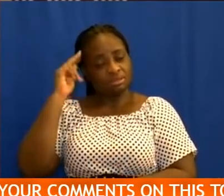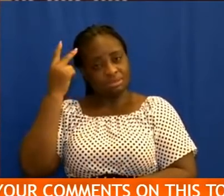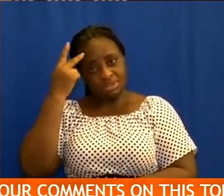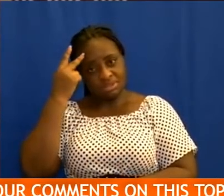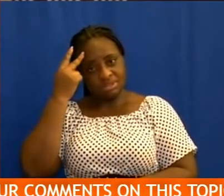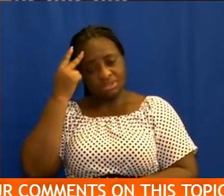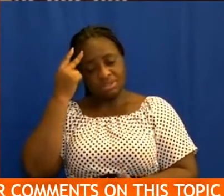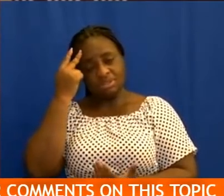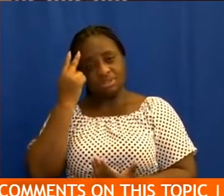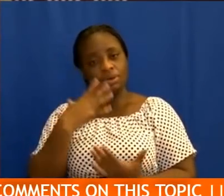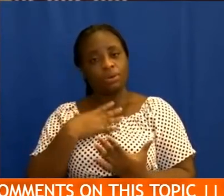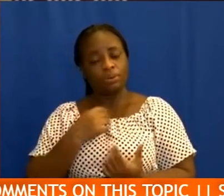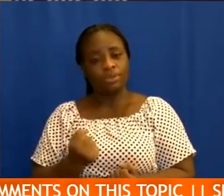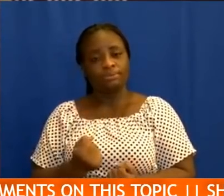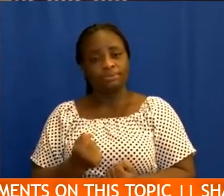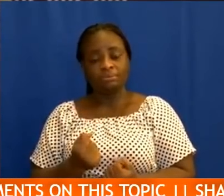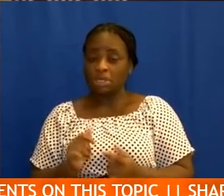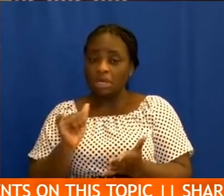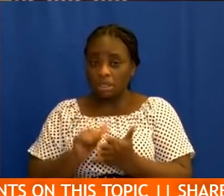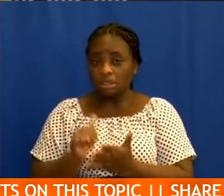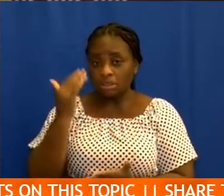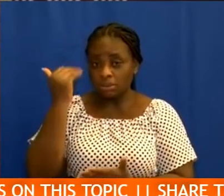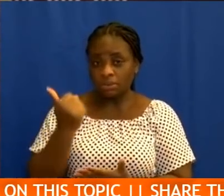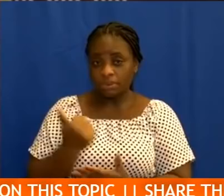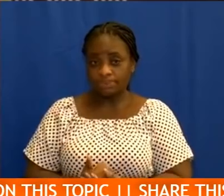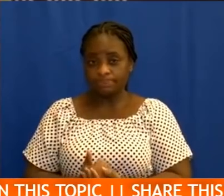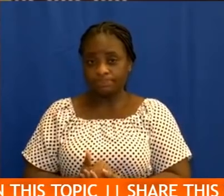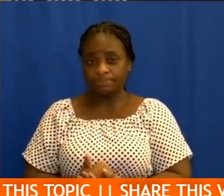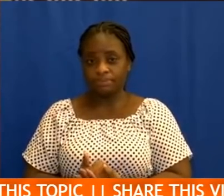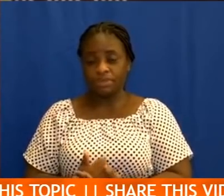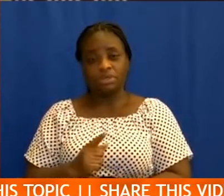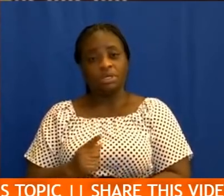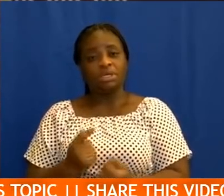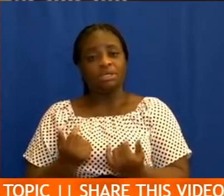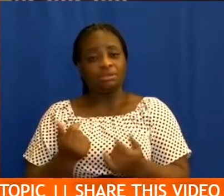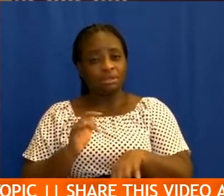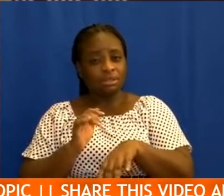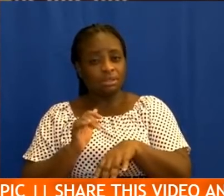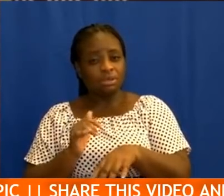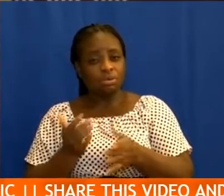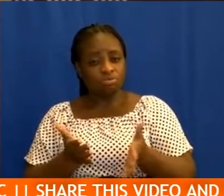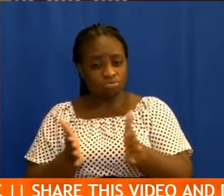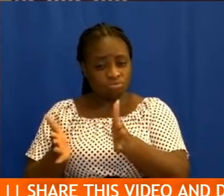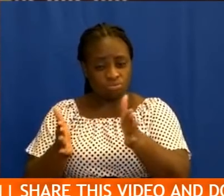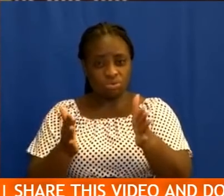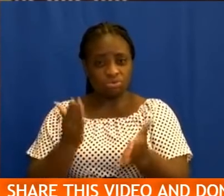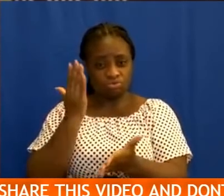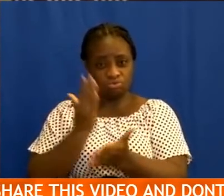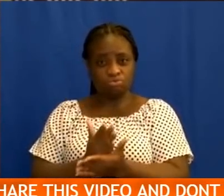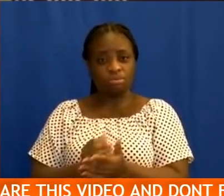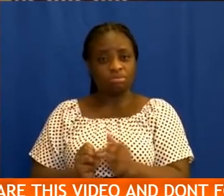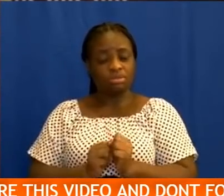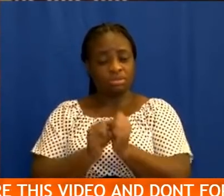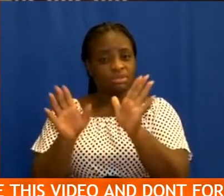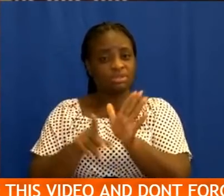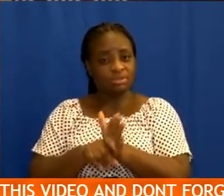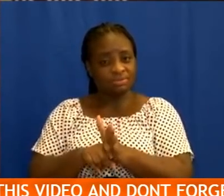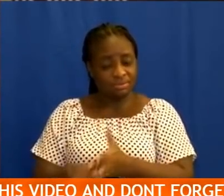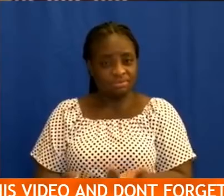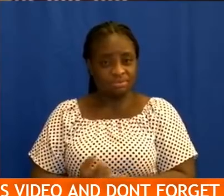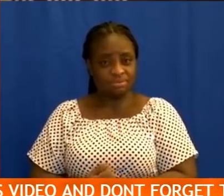political stability. That is why, in our attempt to mitigate the impact of the pandemic,